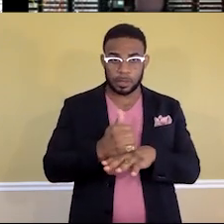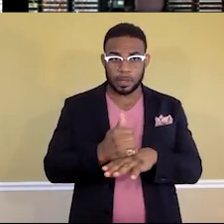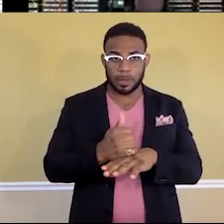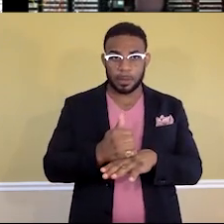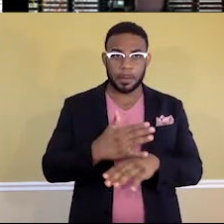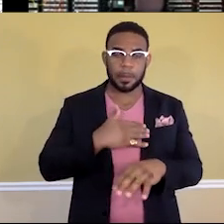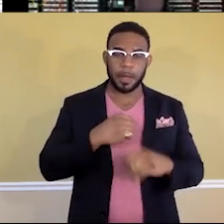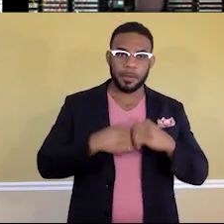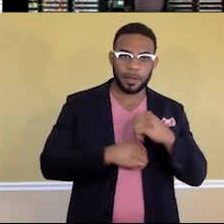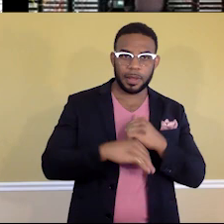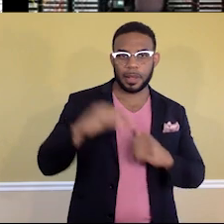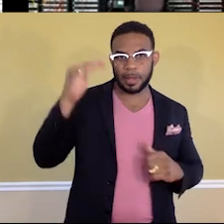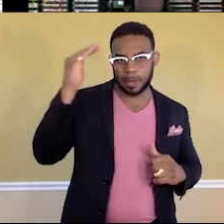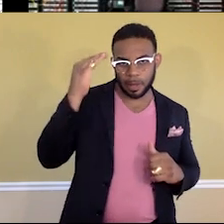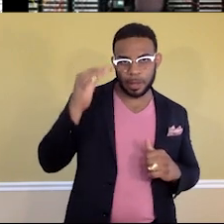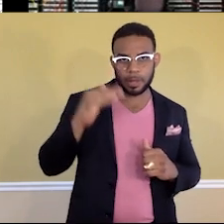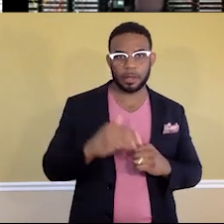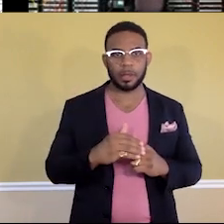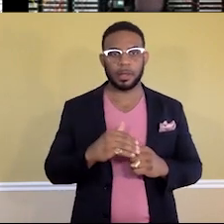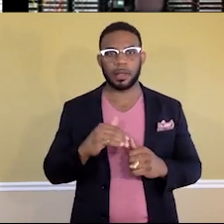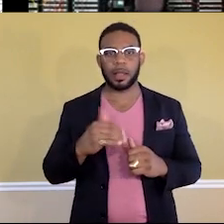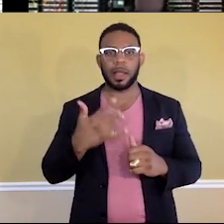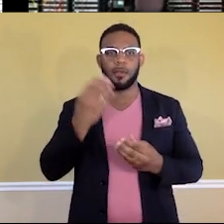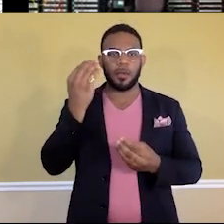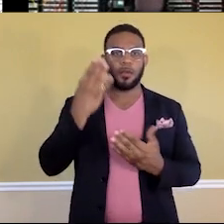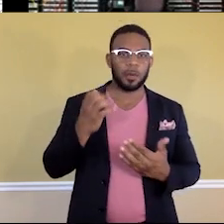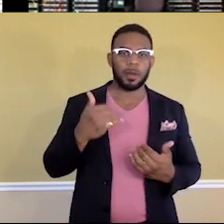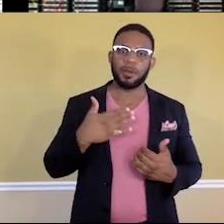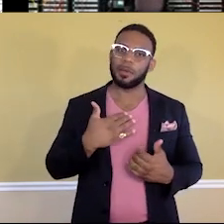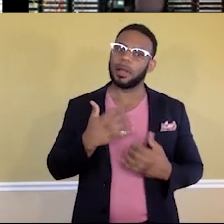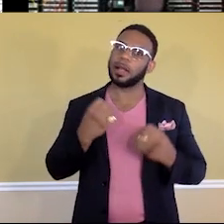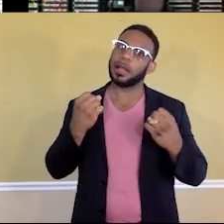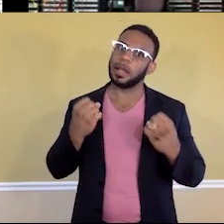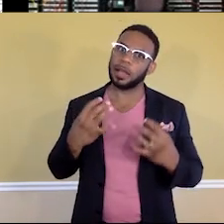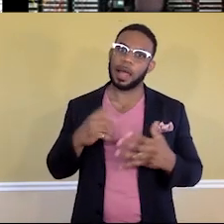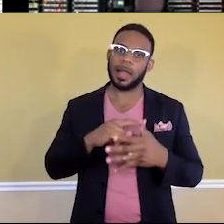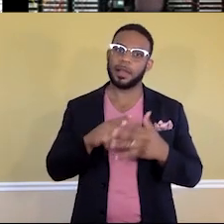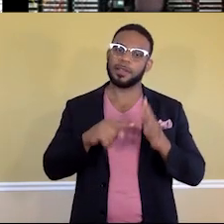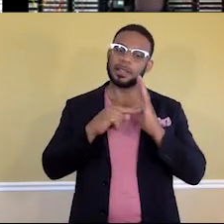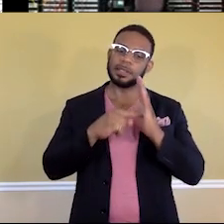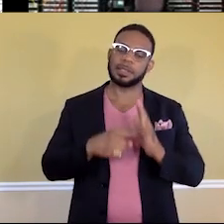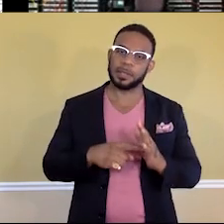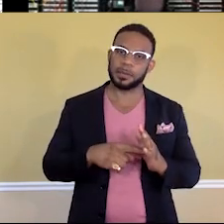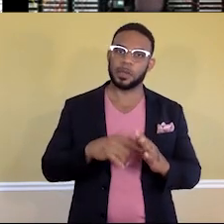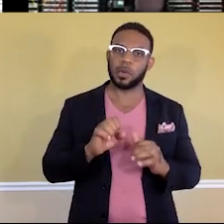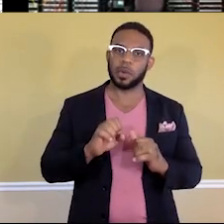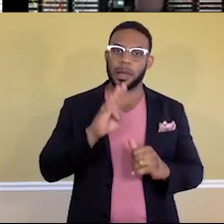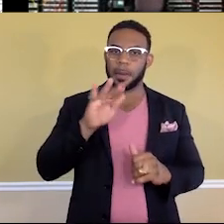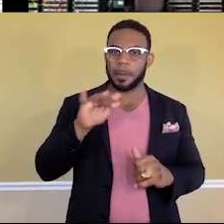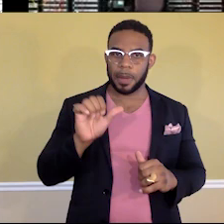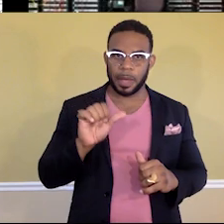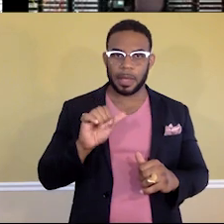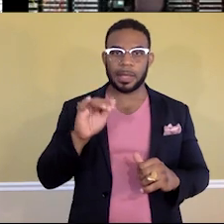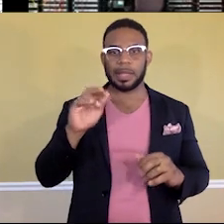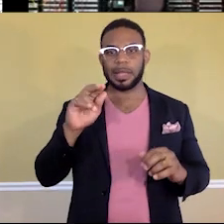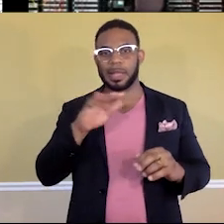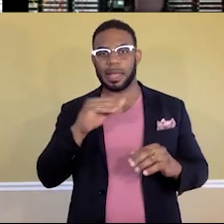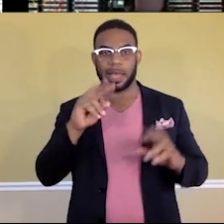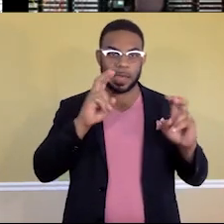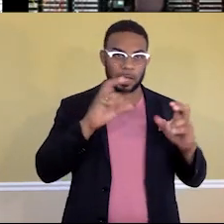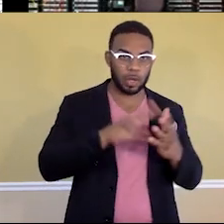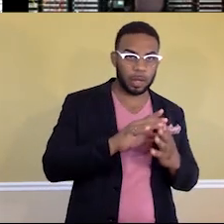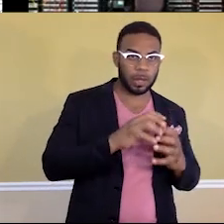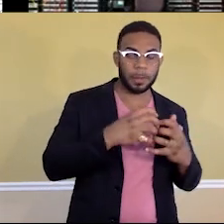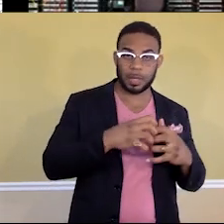my foundational knowledge, have informed me of a lot of the examples in which bias in machine learning can be really,